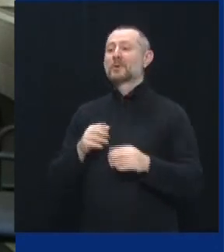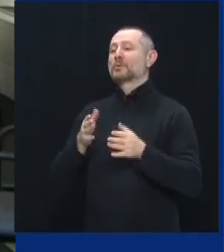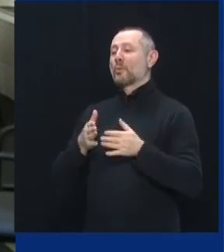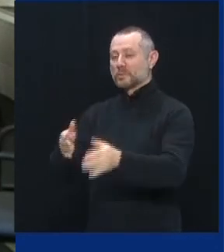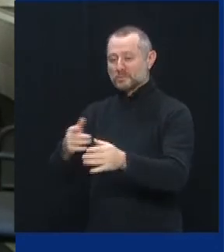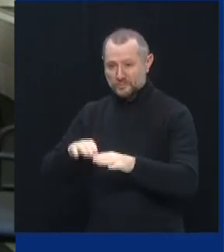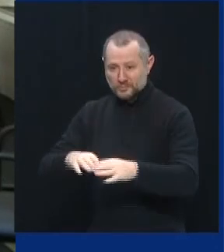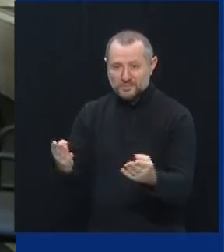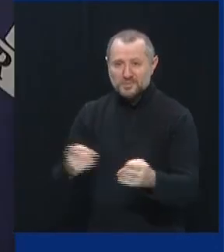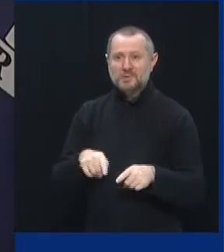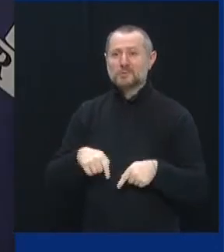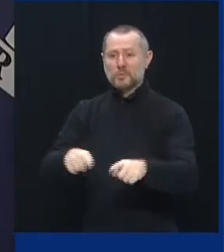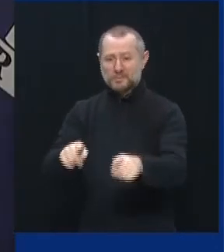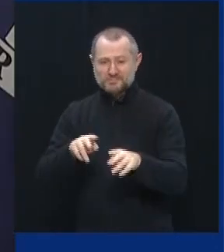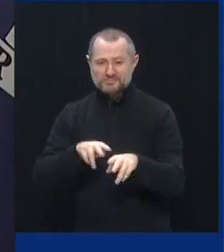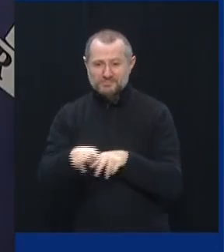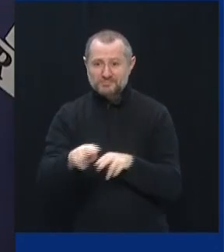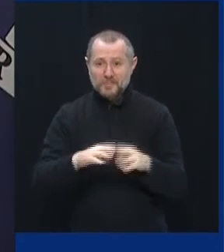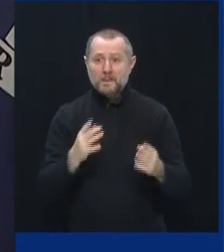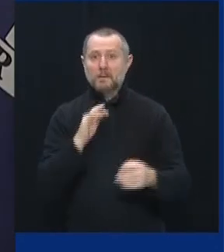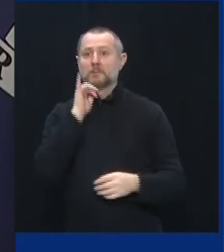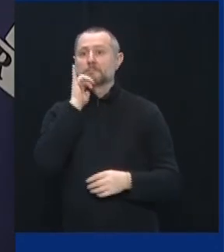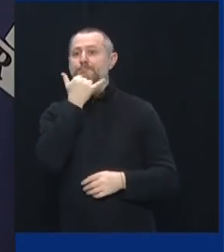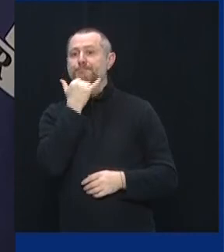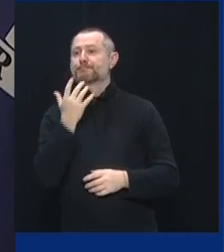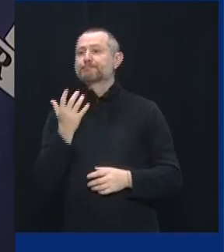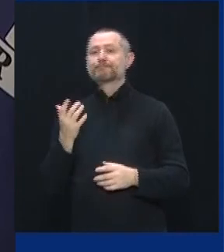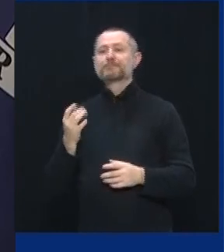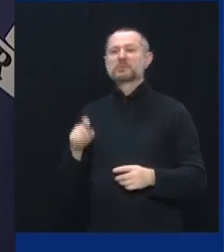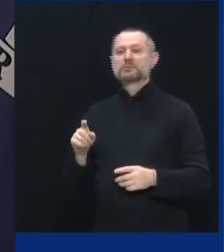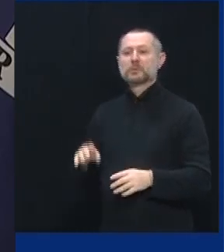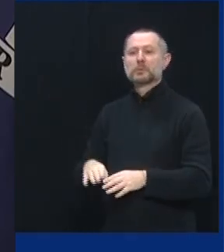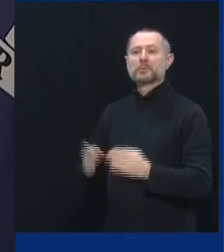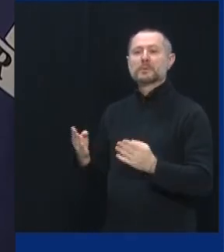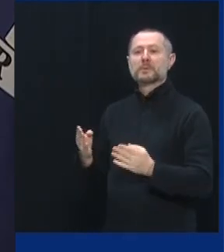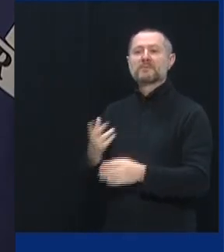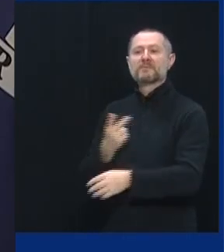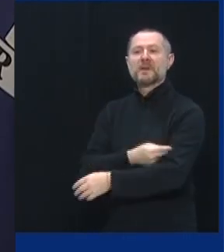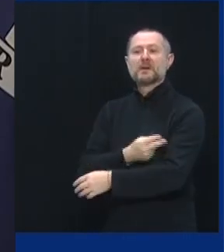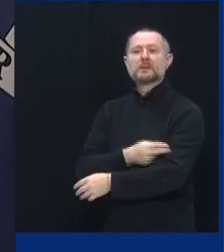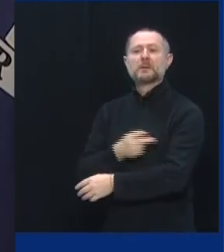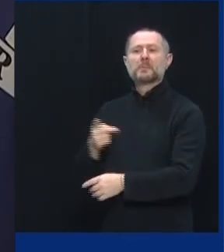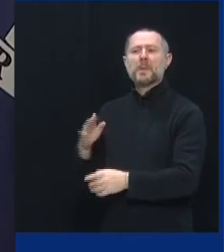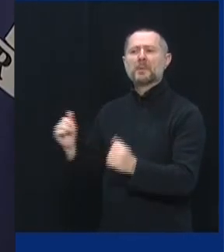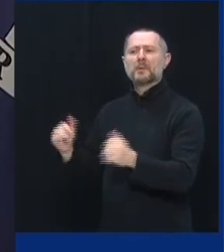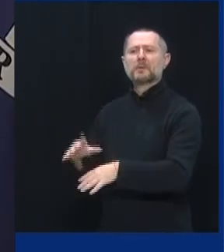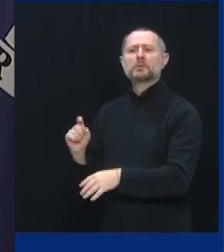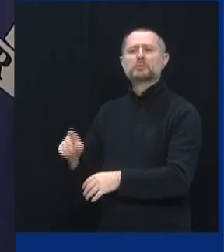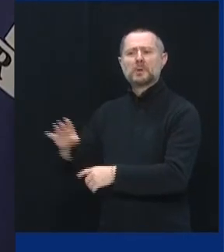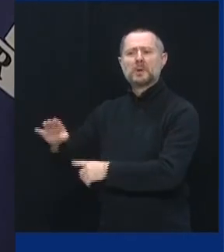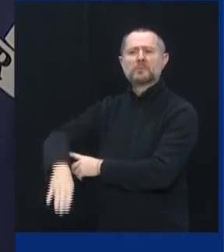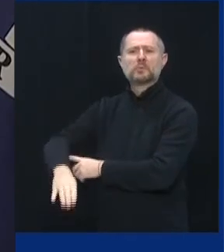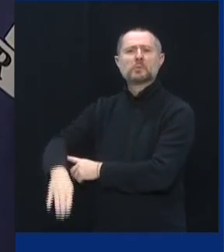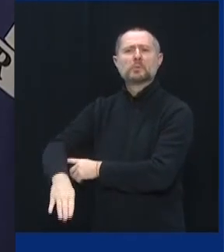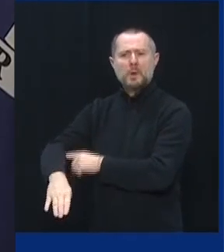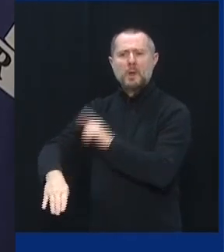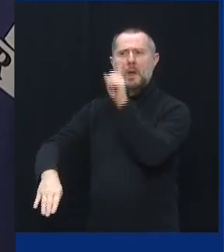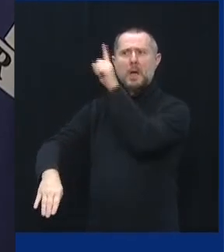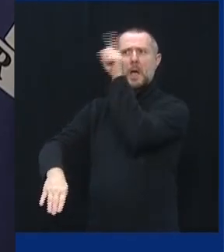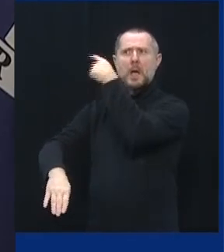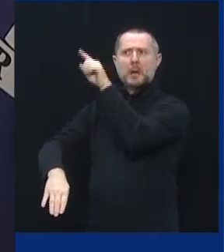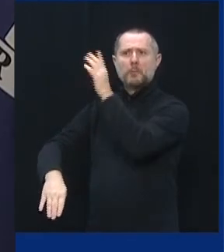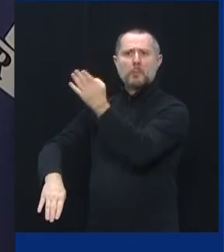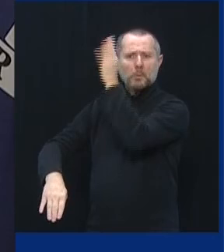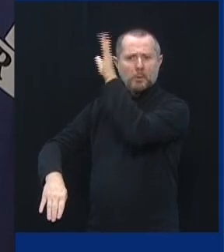missed opportunity to reopen some of the big vaccine hubs this afternoon? And might that change your approach with other